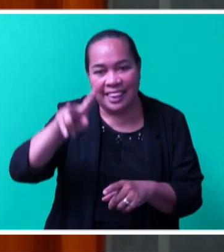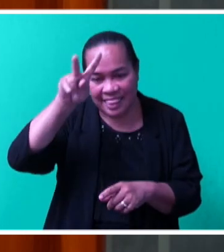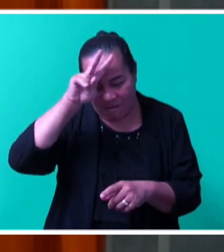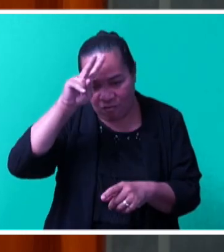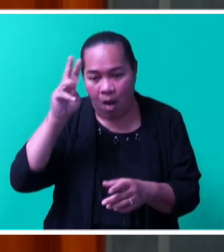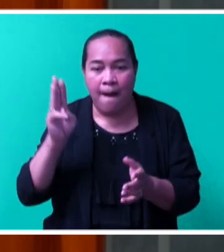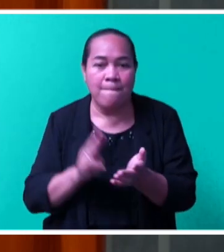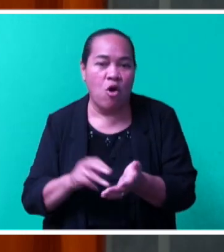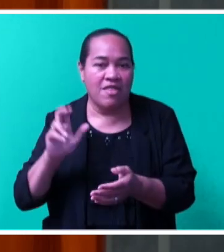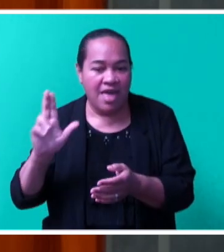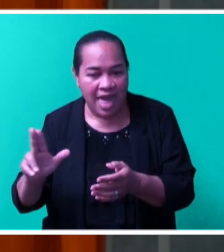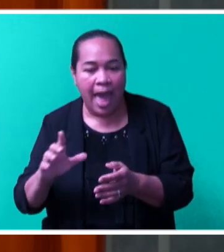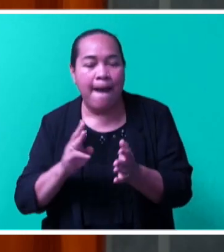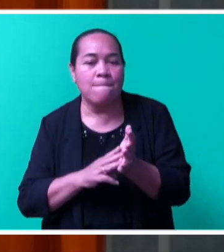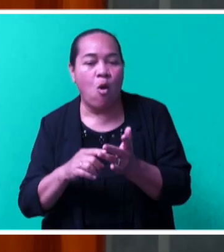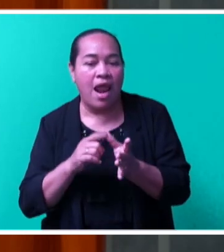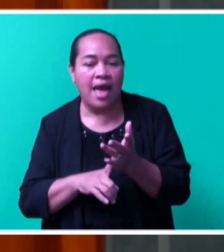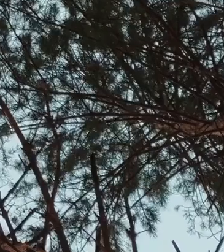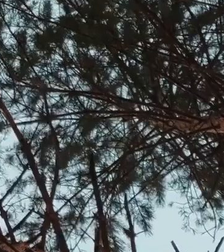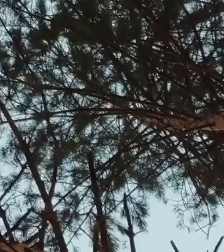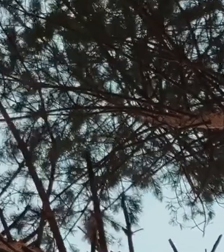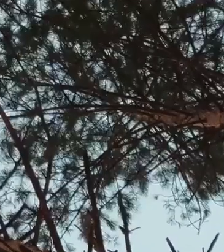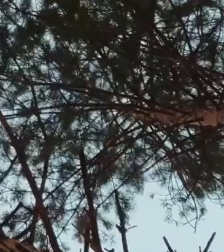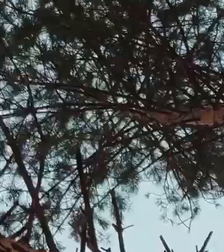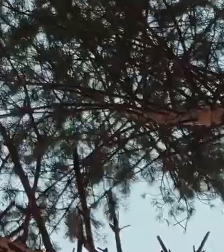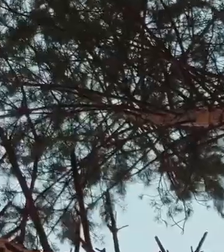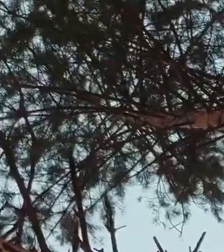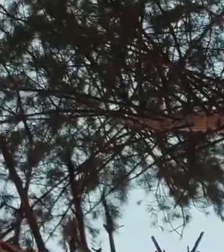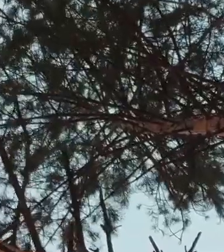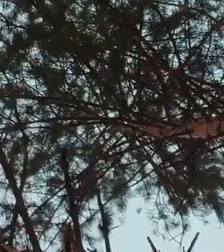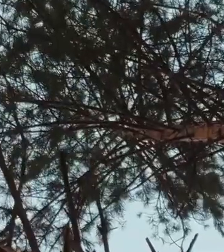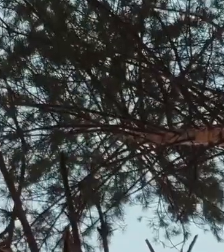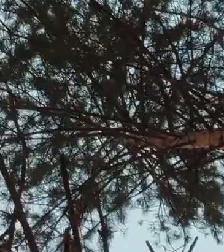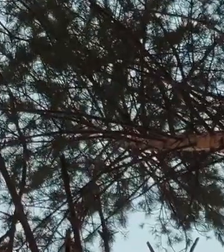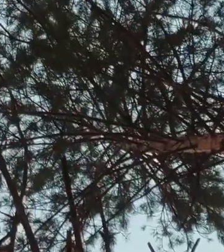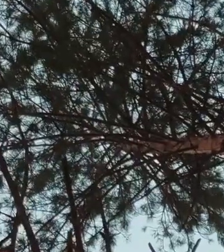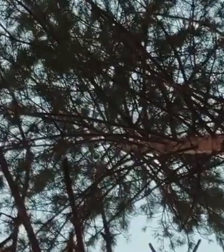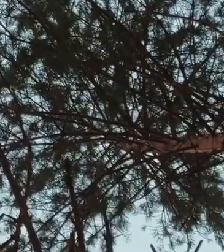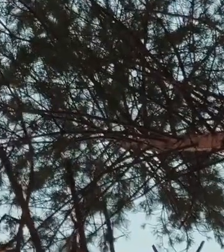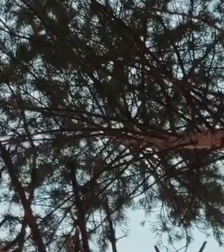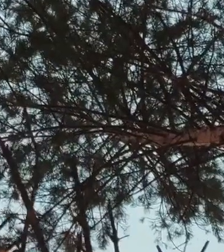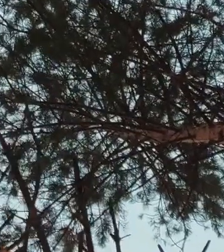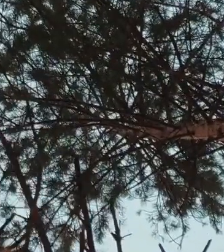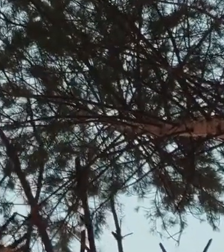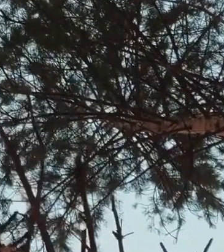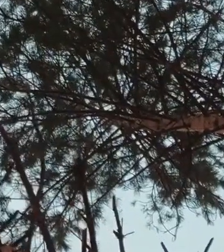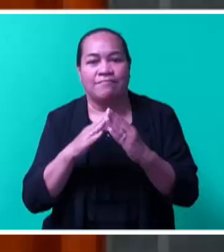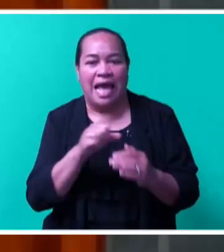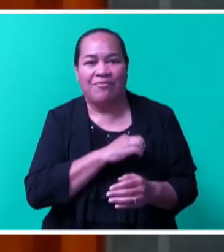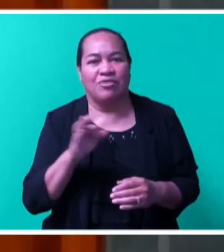Mode, Moala, Lebuka, and Lakemba. The program includes the construction of staff quarters and office